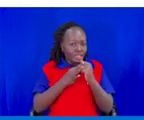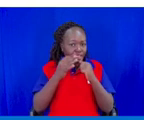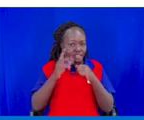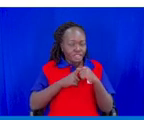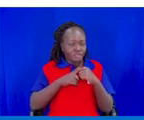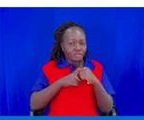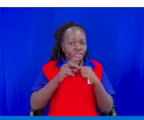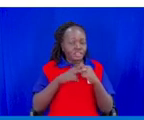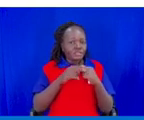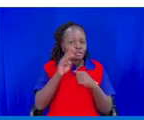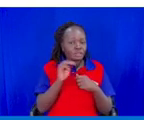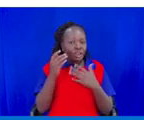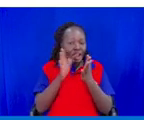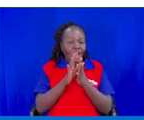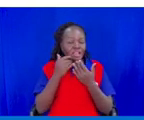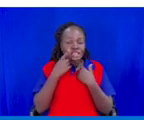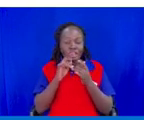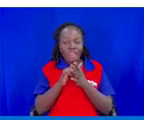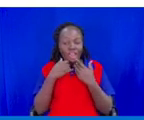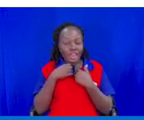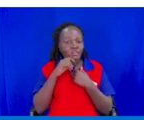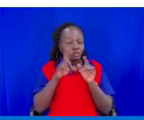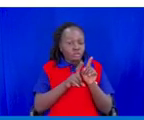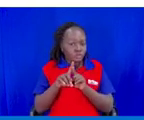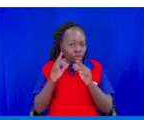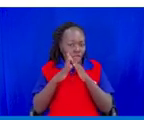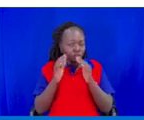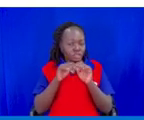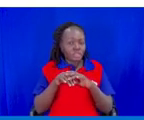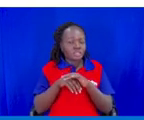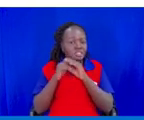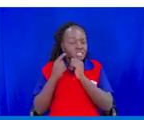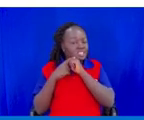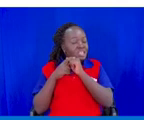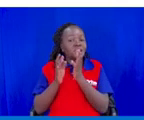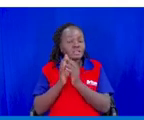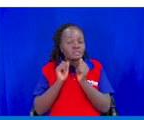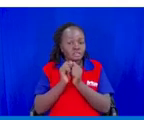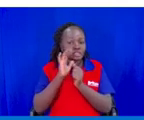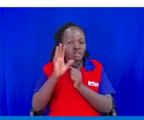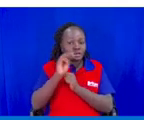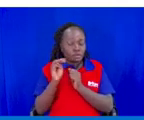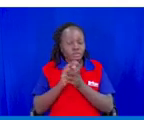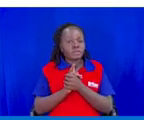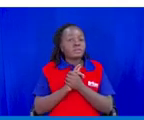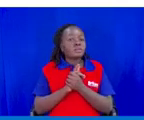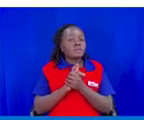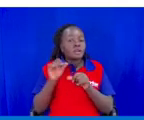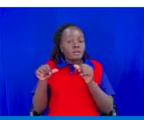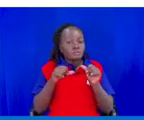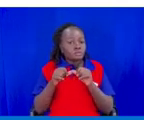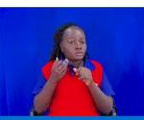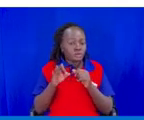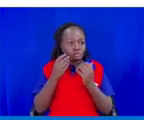assets was investment in other funds of about 615 million. In terms of the liabilities, as